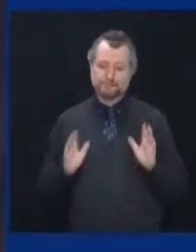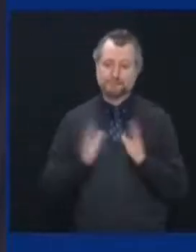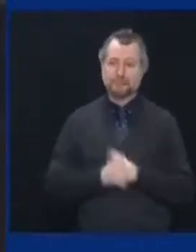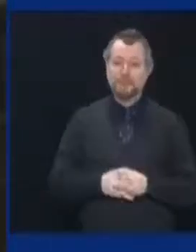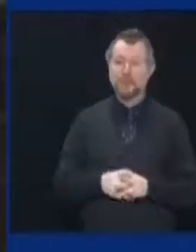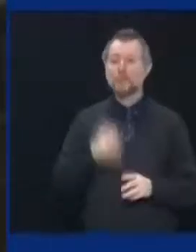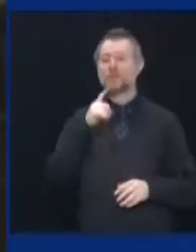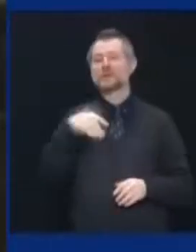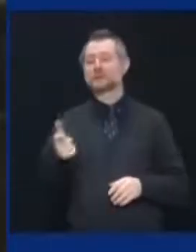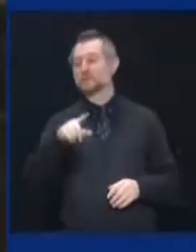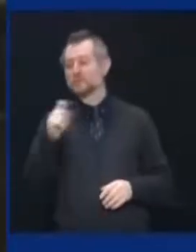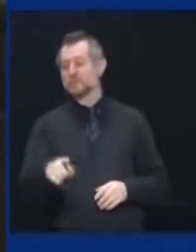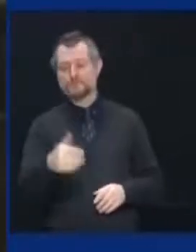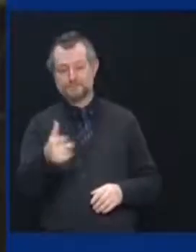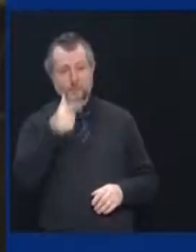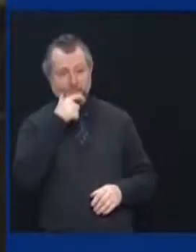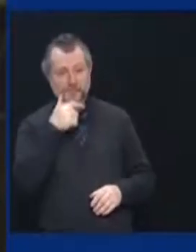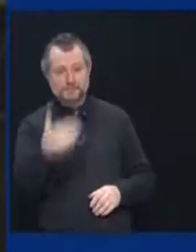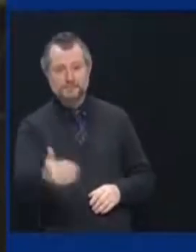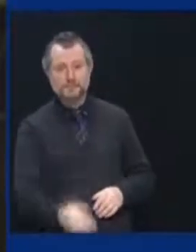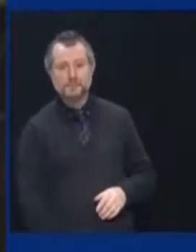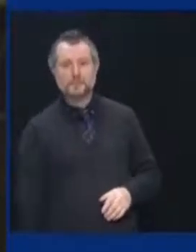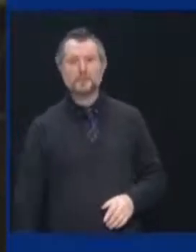Next question, operator.